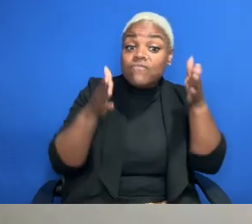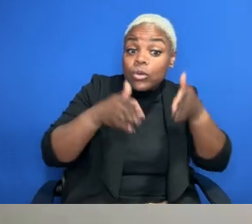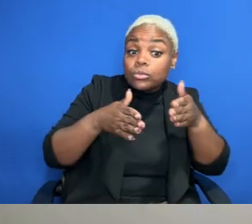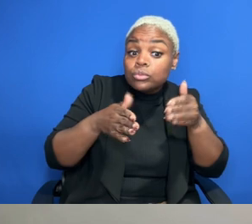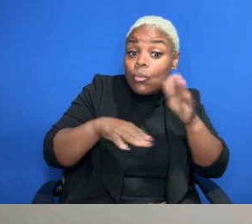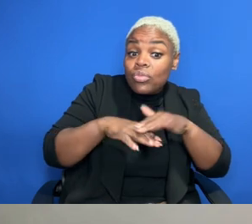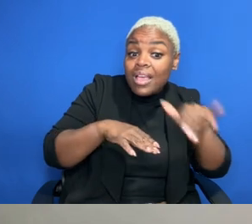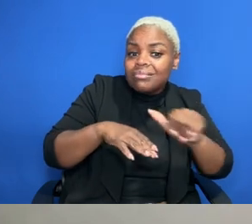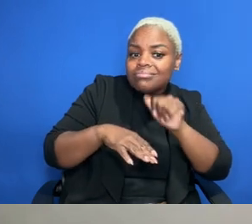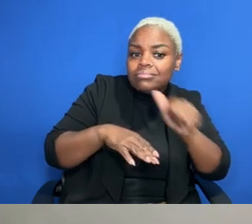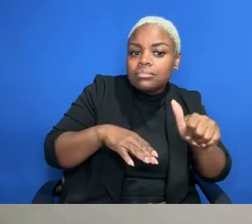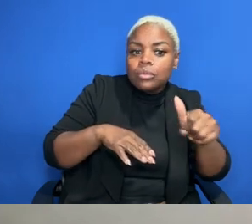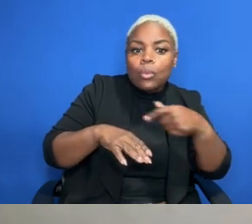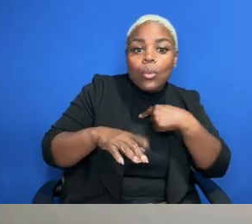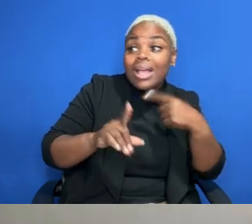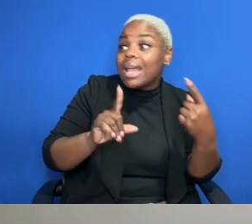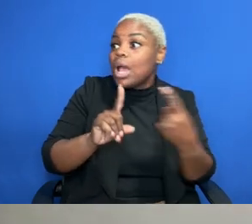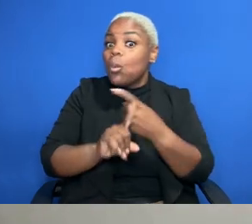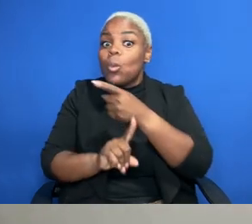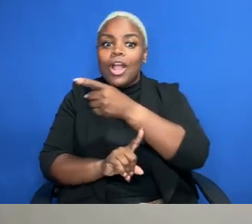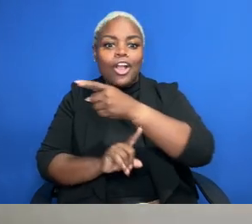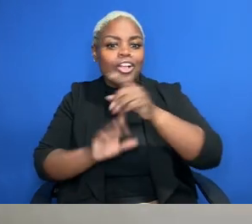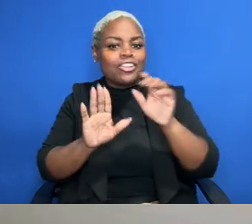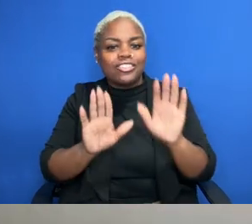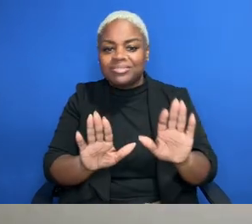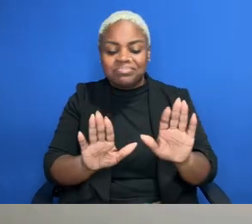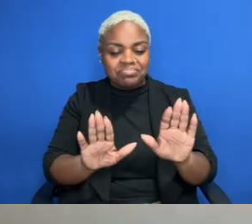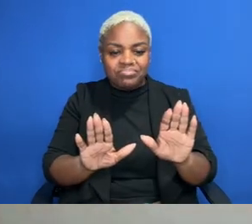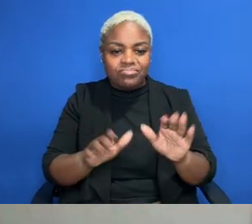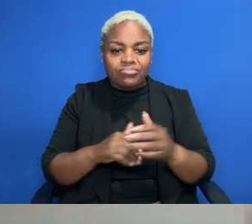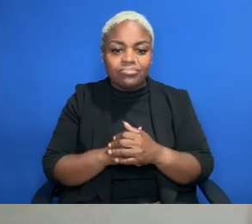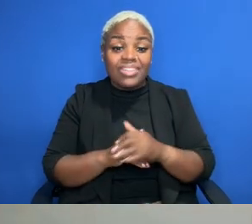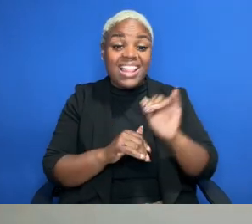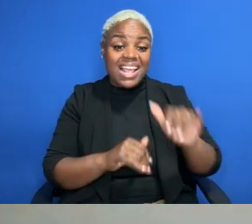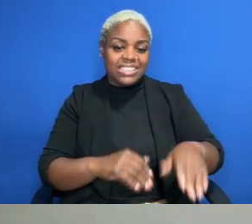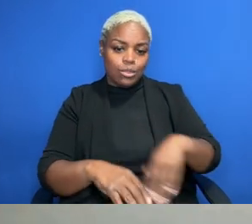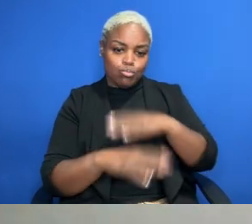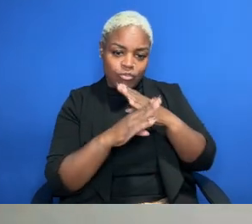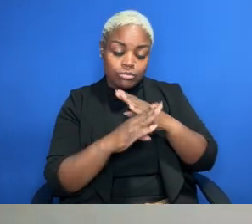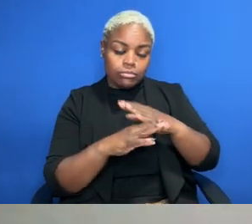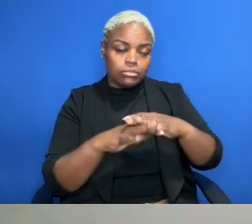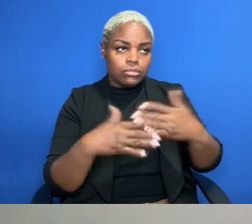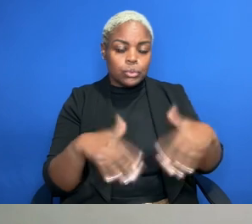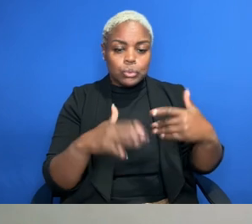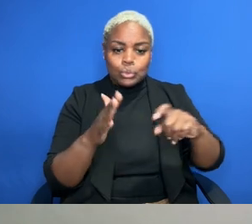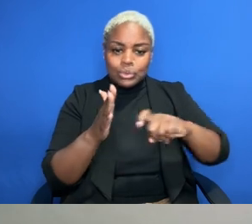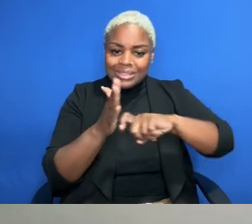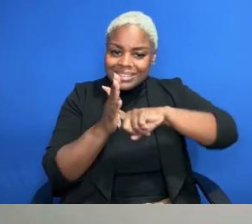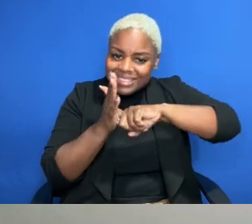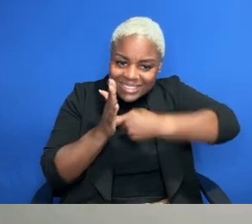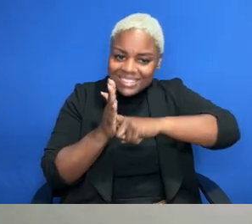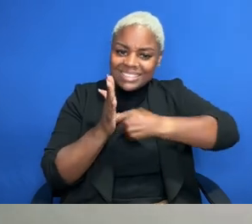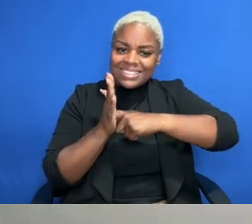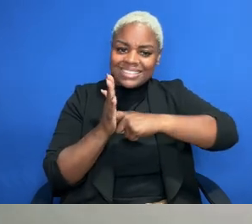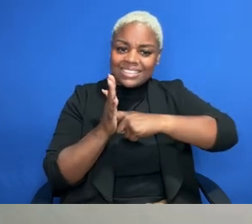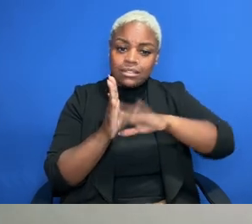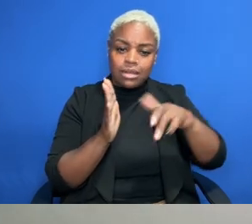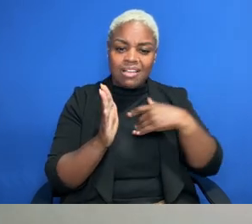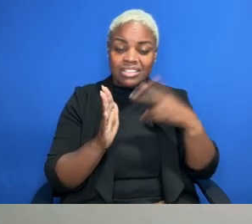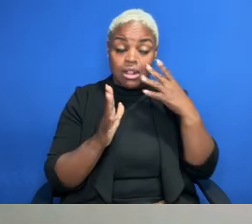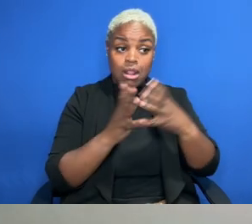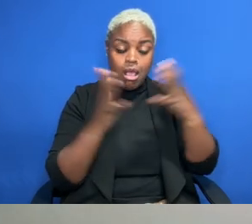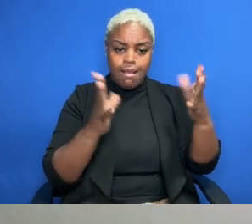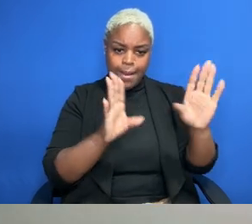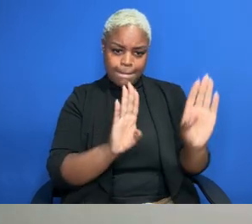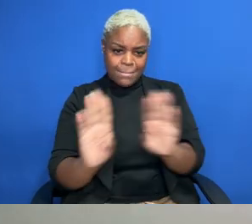And if we don't focus on that, we're not going to get anywhere. So that prevention is so much the